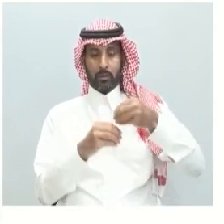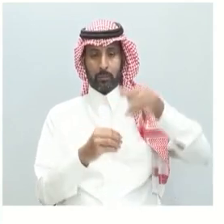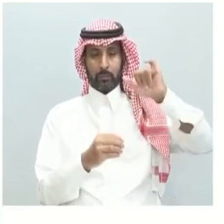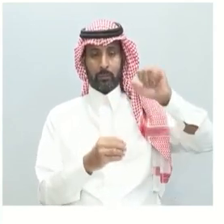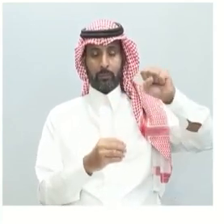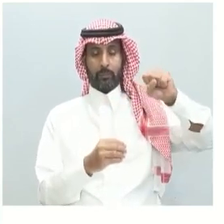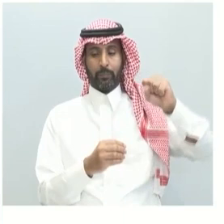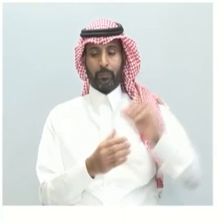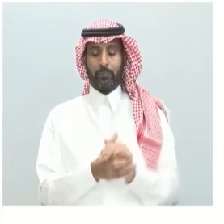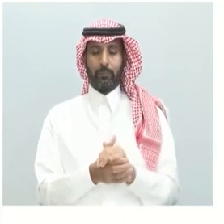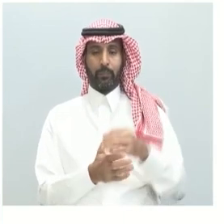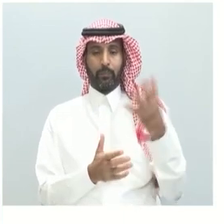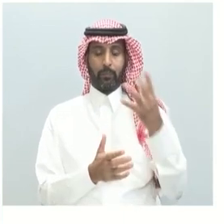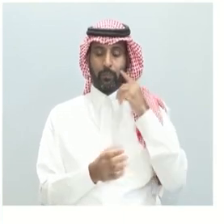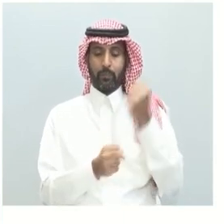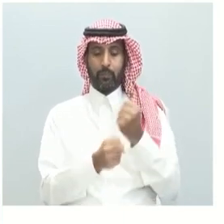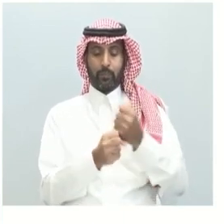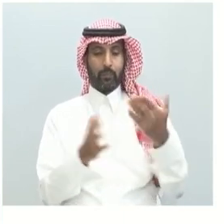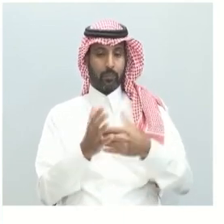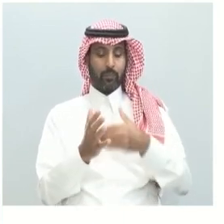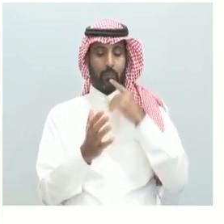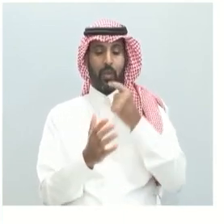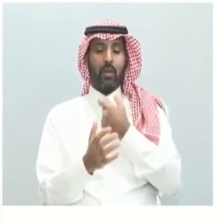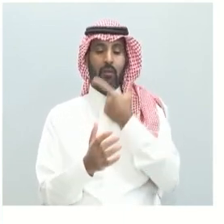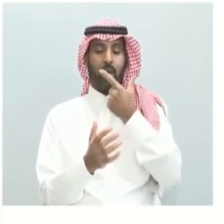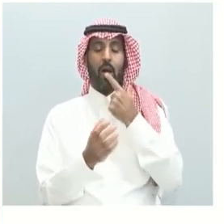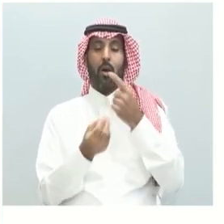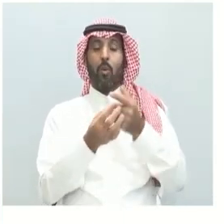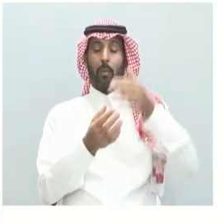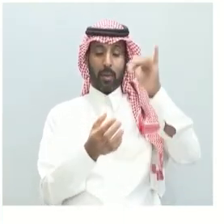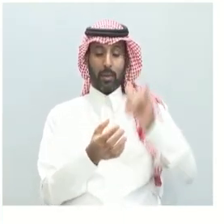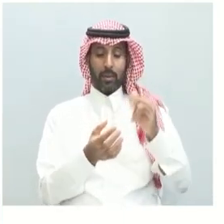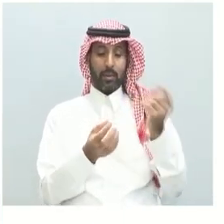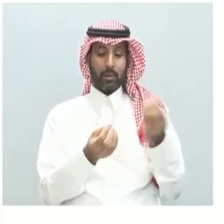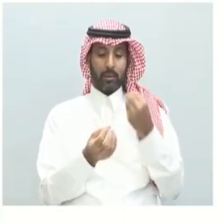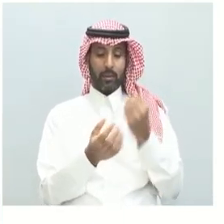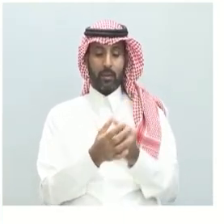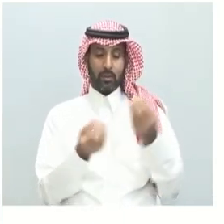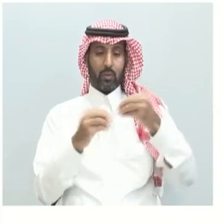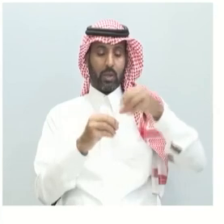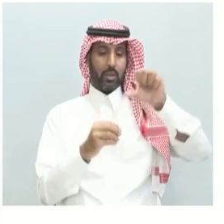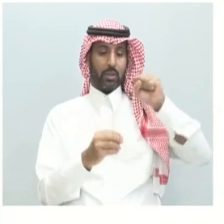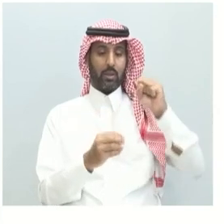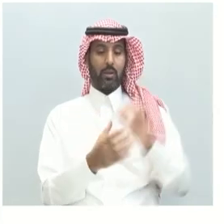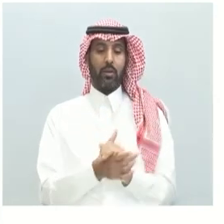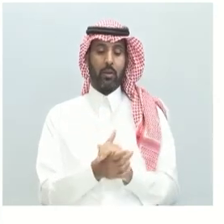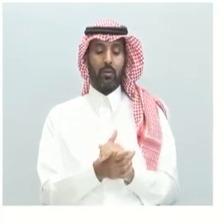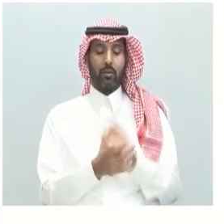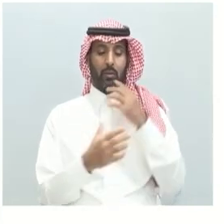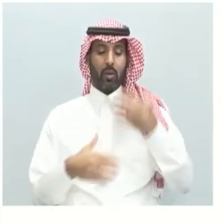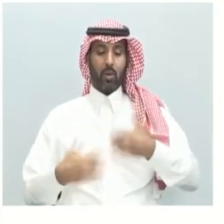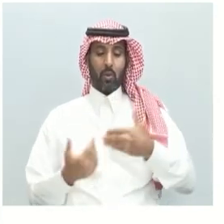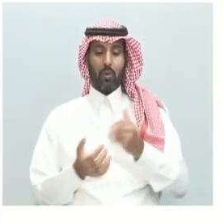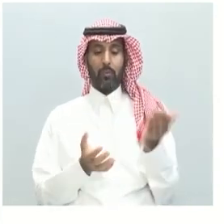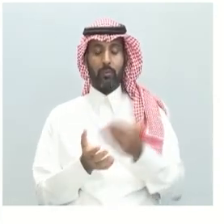word studies. Number four, verbs ending in a vowel plus Y, we just add S, like enjoy